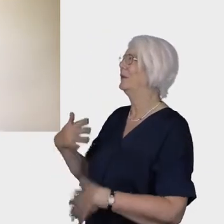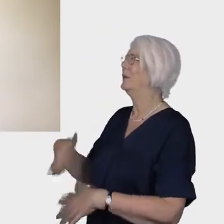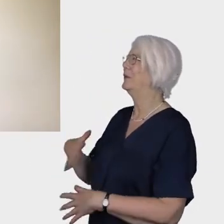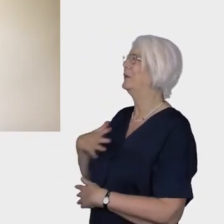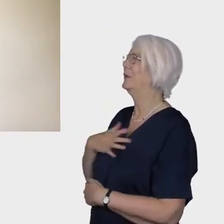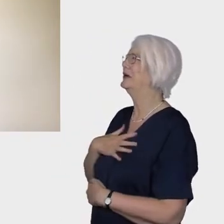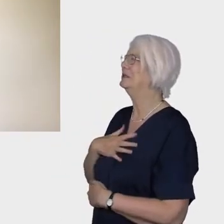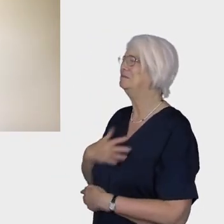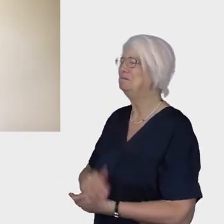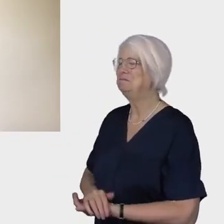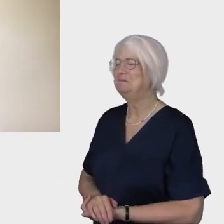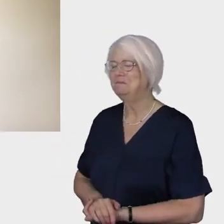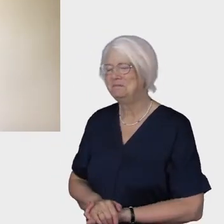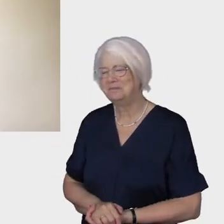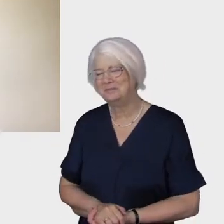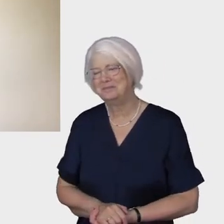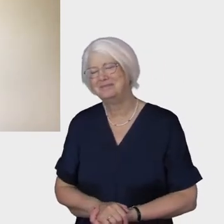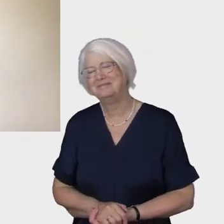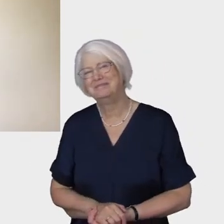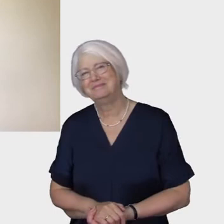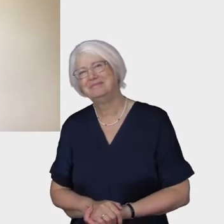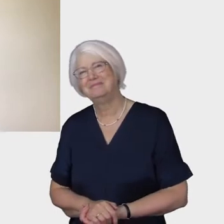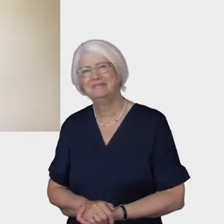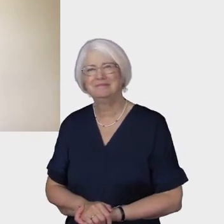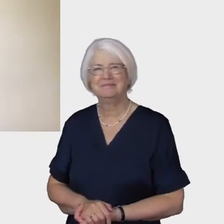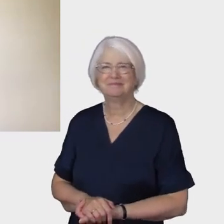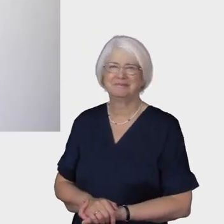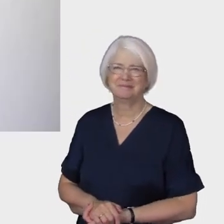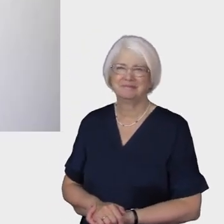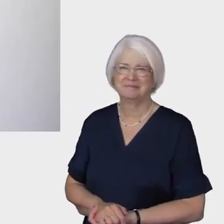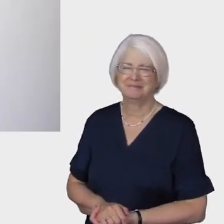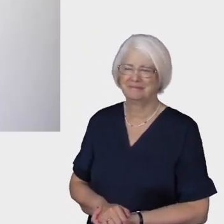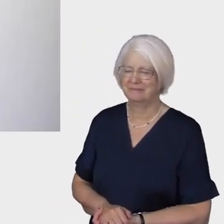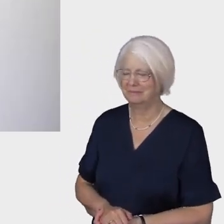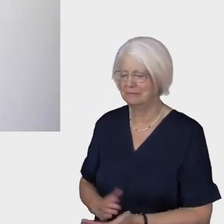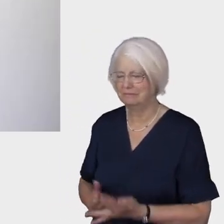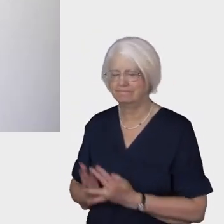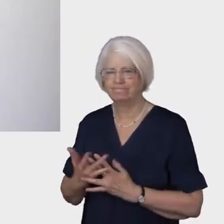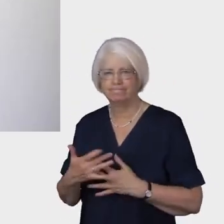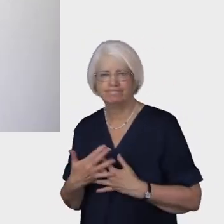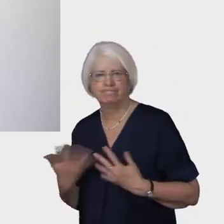Through men.